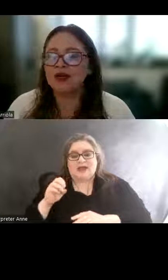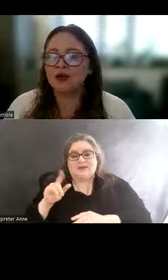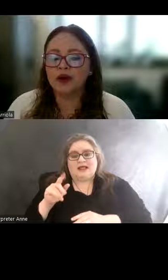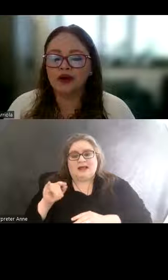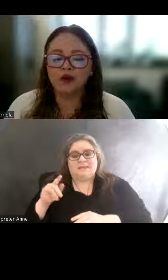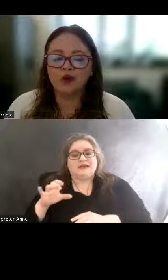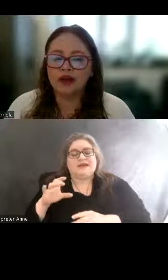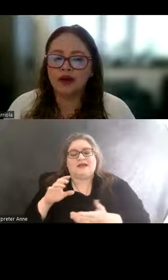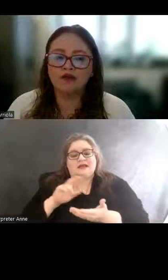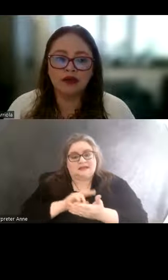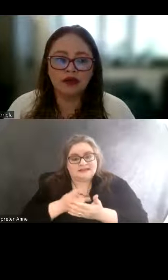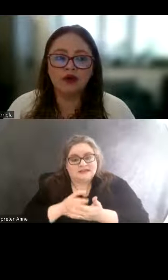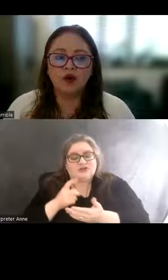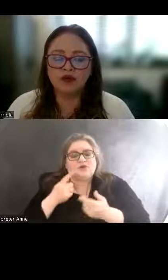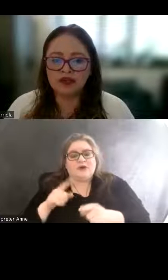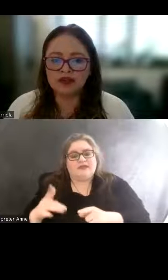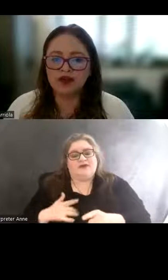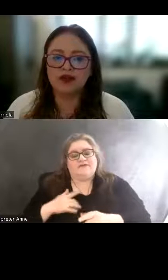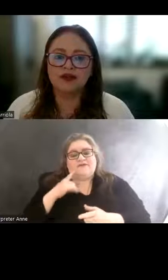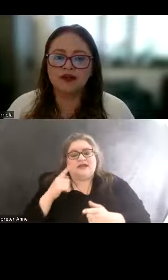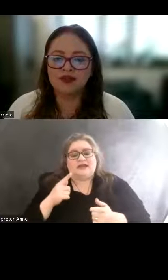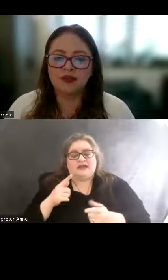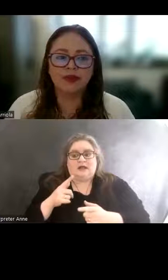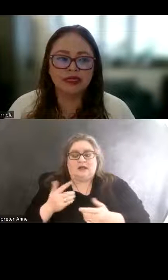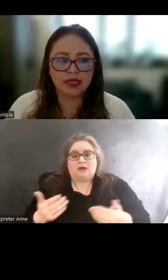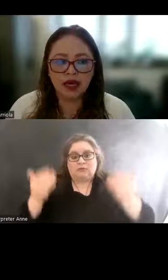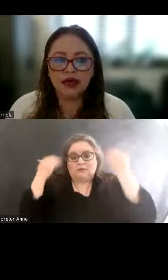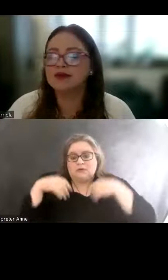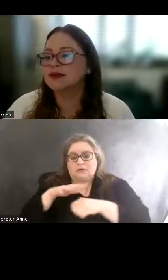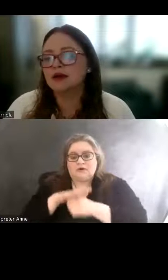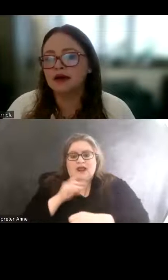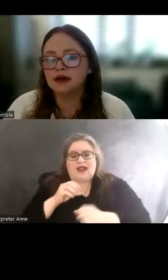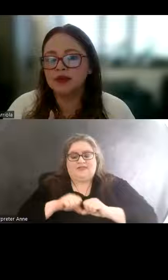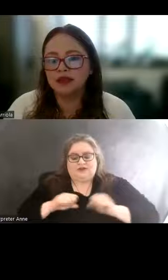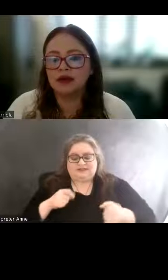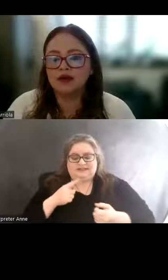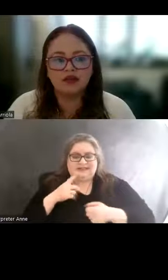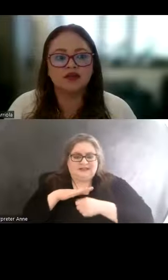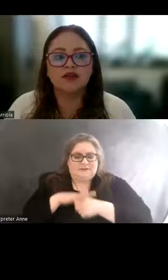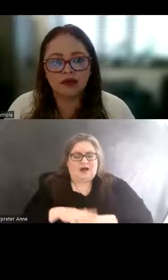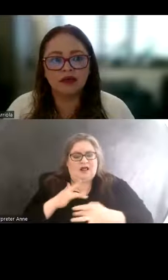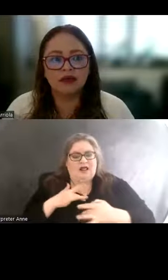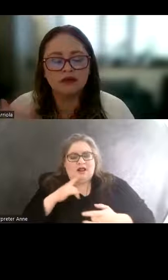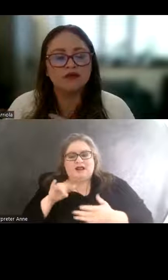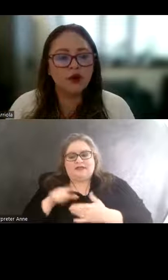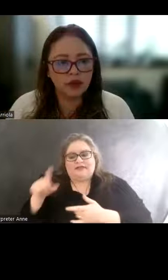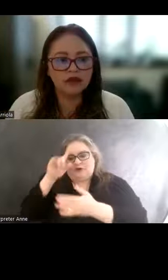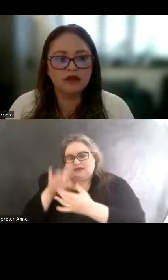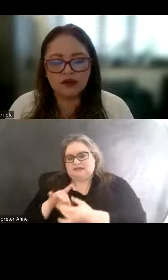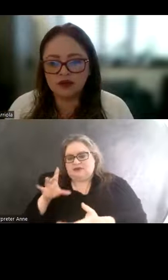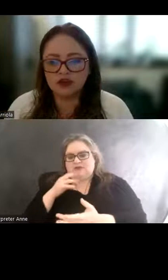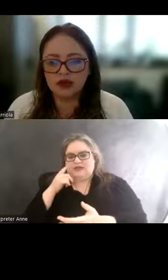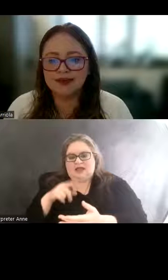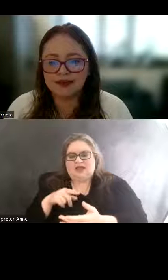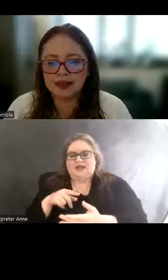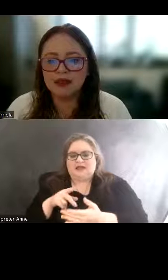seizures, where when they are feeling overly stressed and their system is being taxed, that they are disassociating and going into